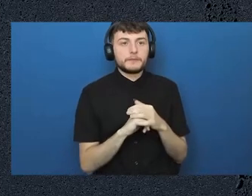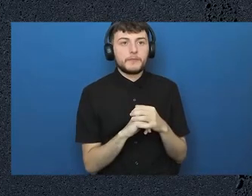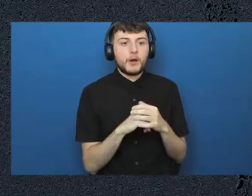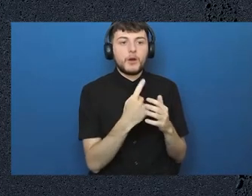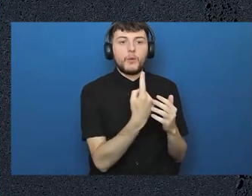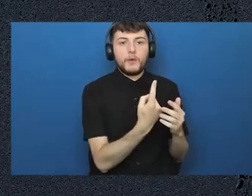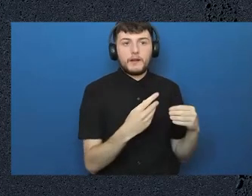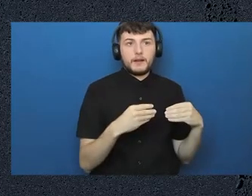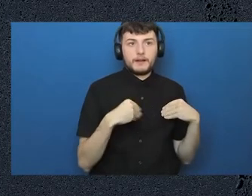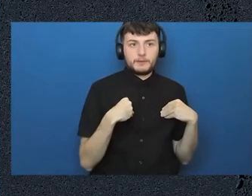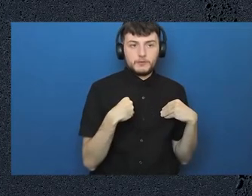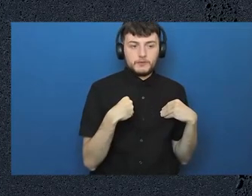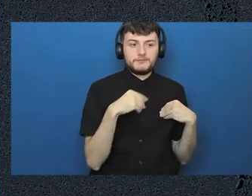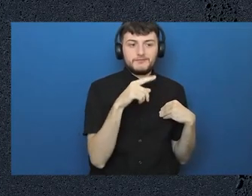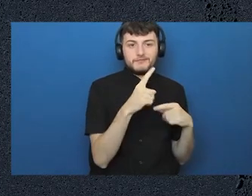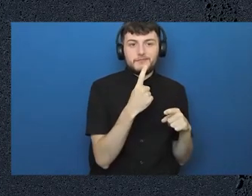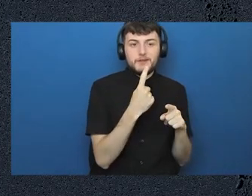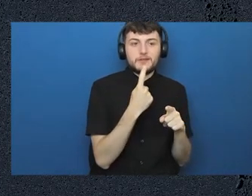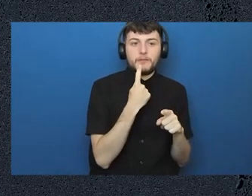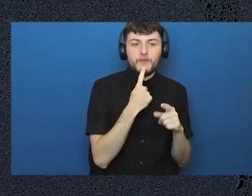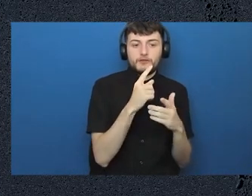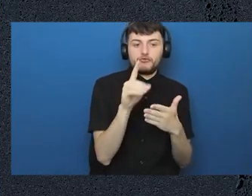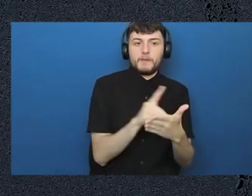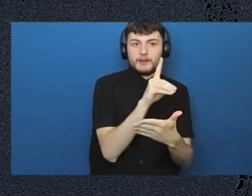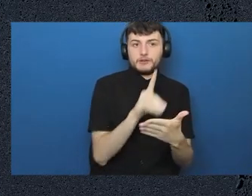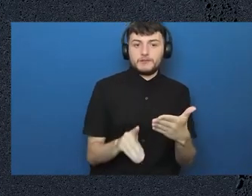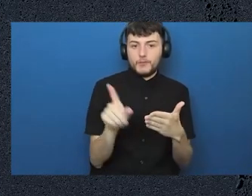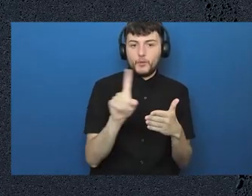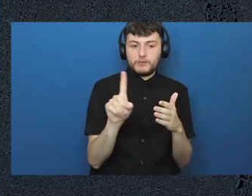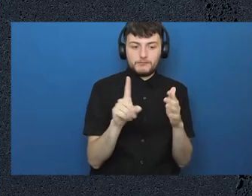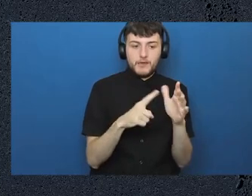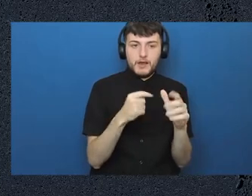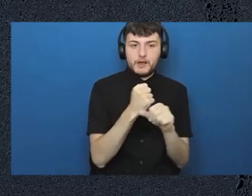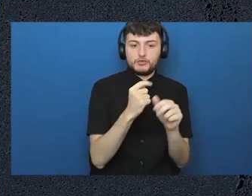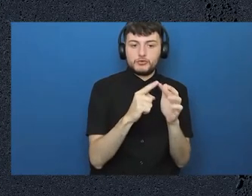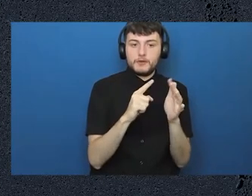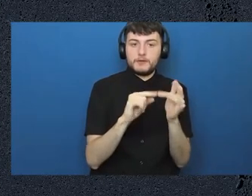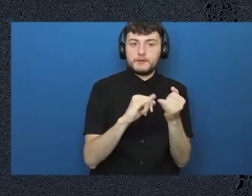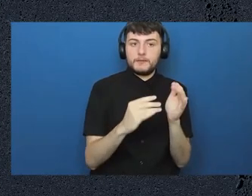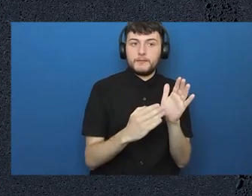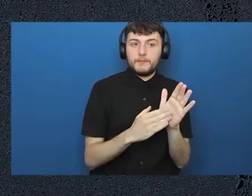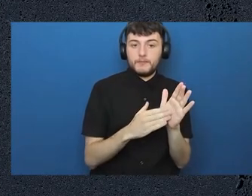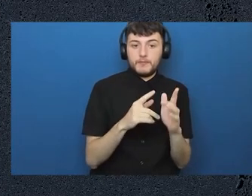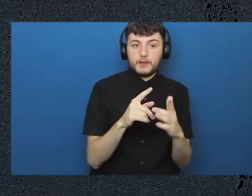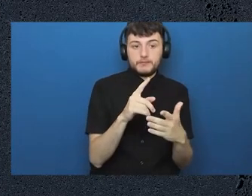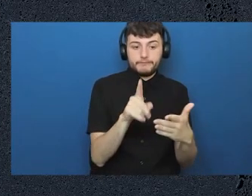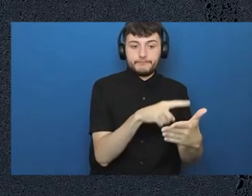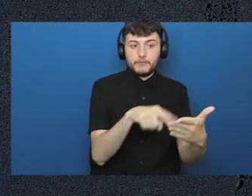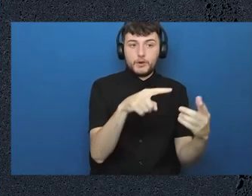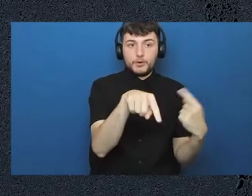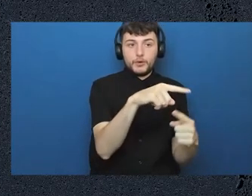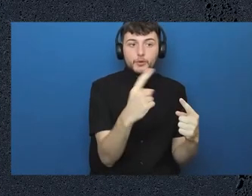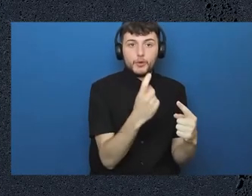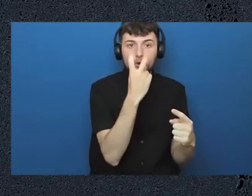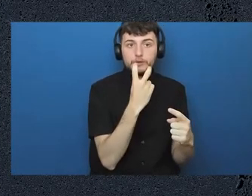is ageism. We know it's huge in STEM from surveys in Europe and in the US. It comes